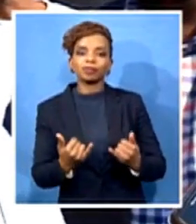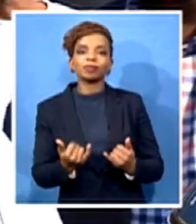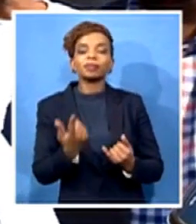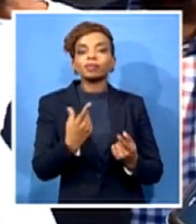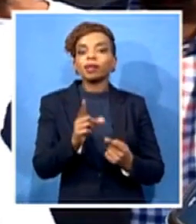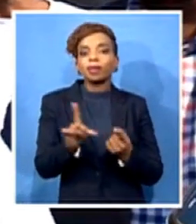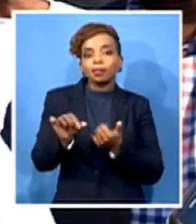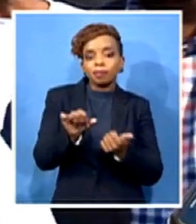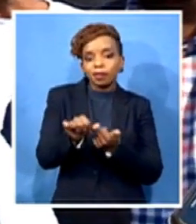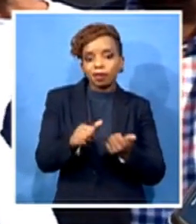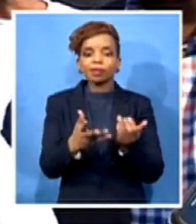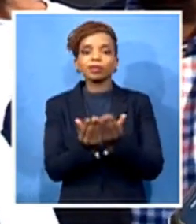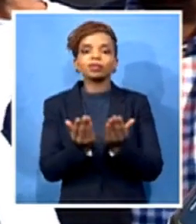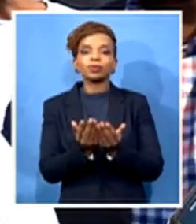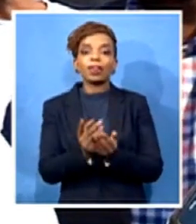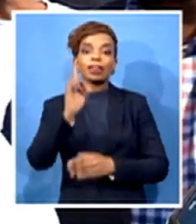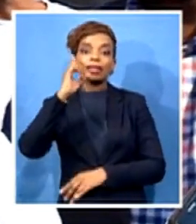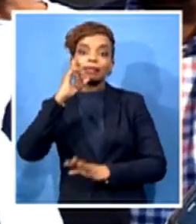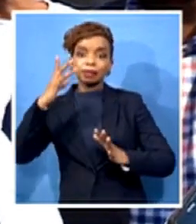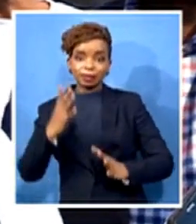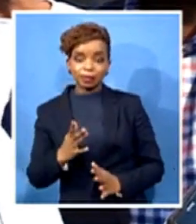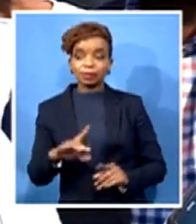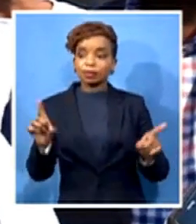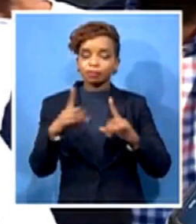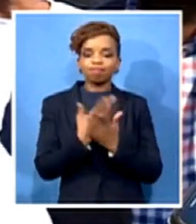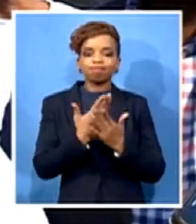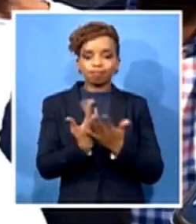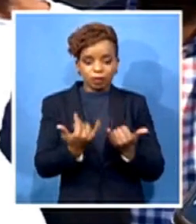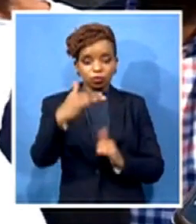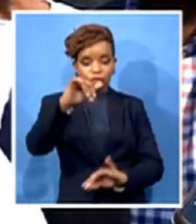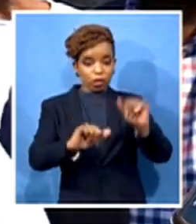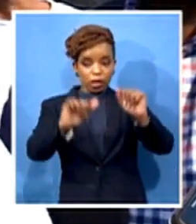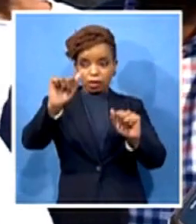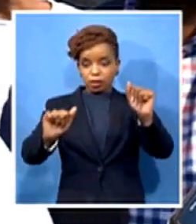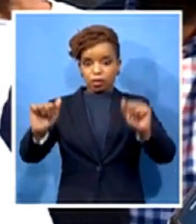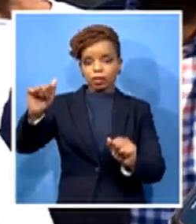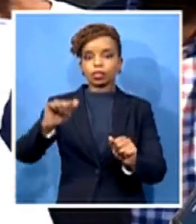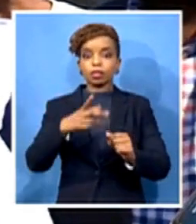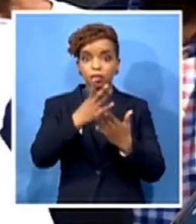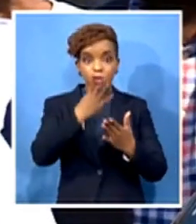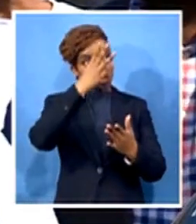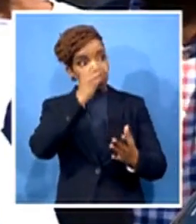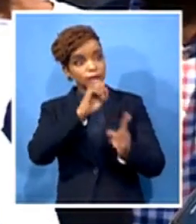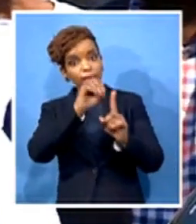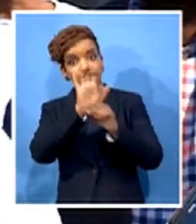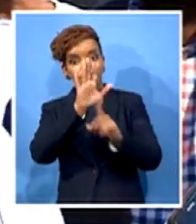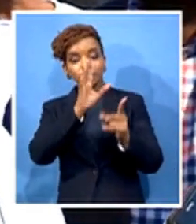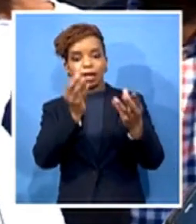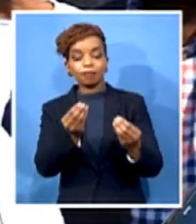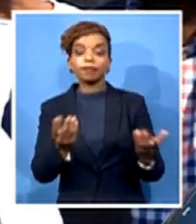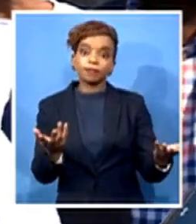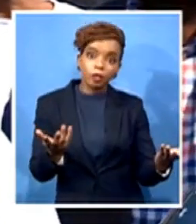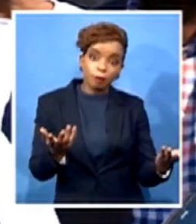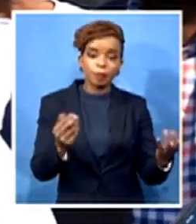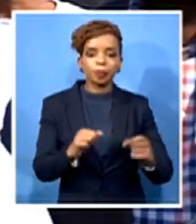assess whether the lessons had impact on them, and then we'll be able to arrange extra lessons if